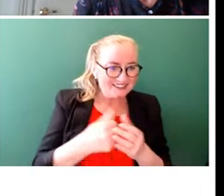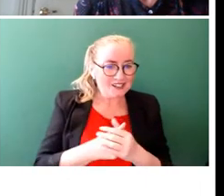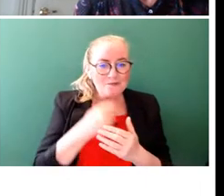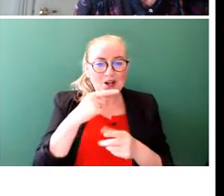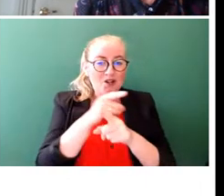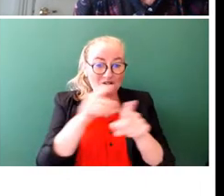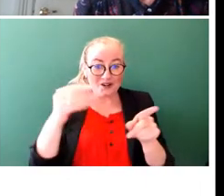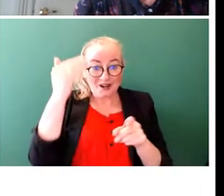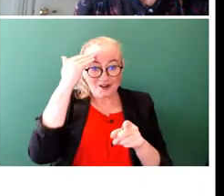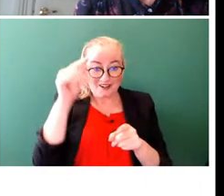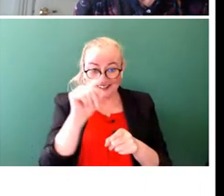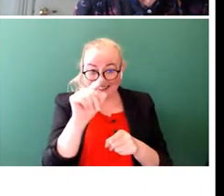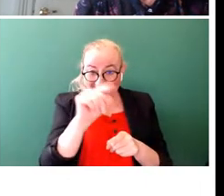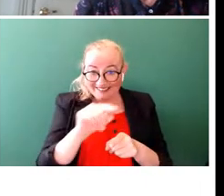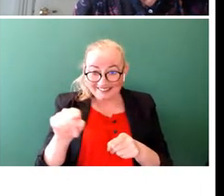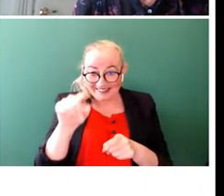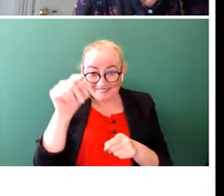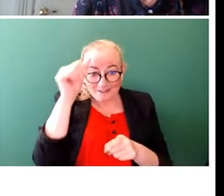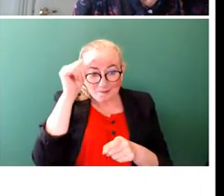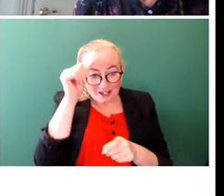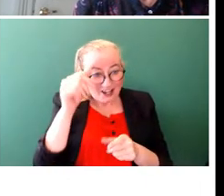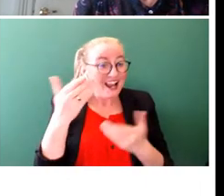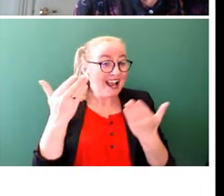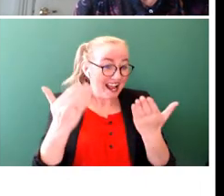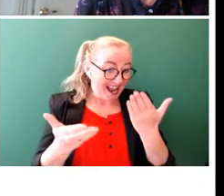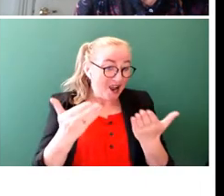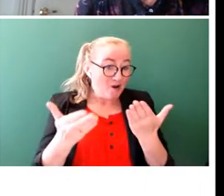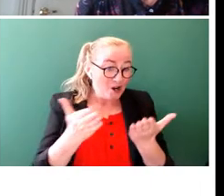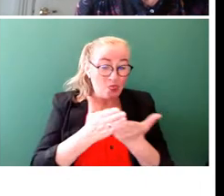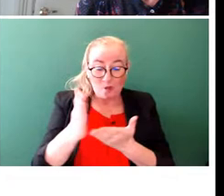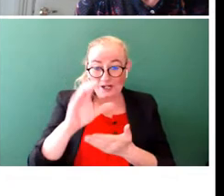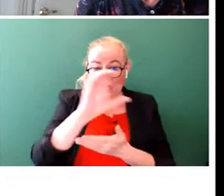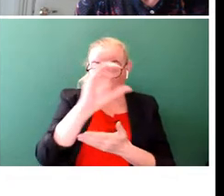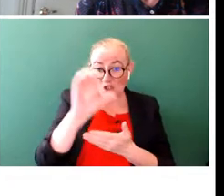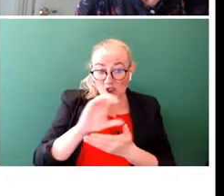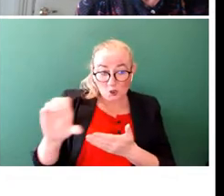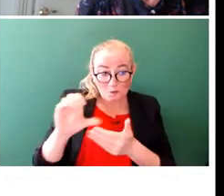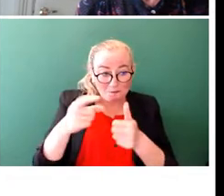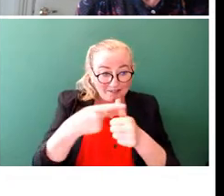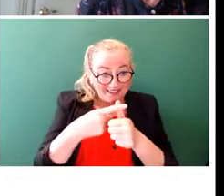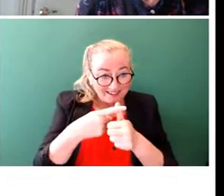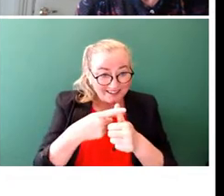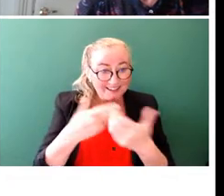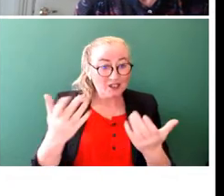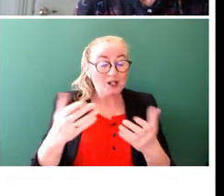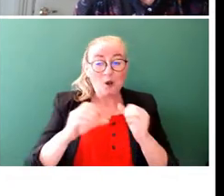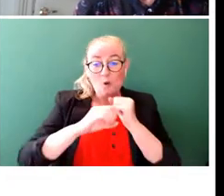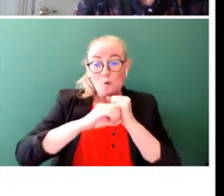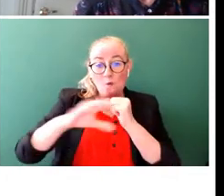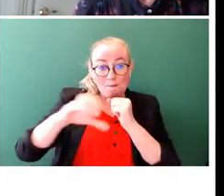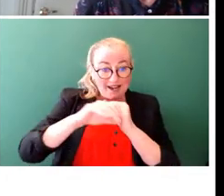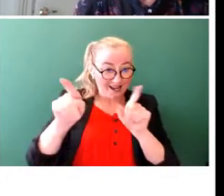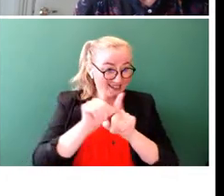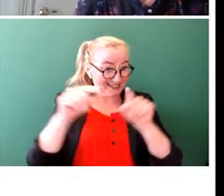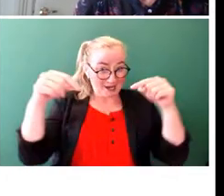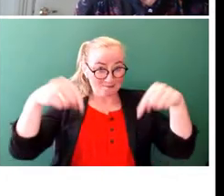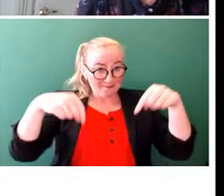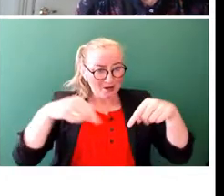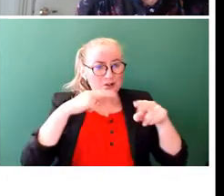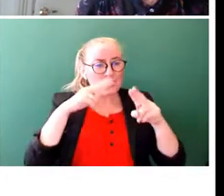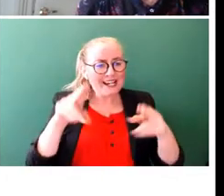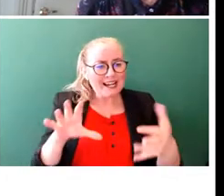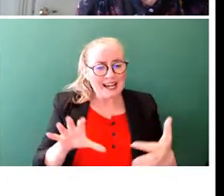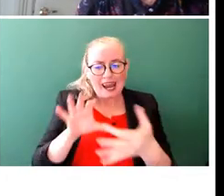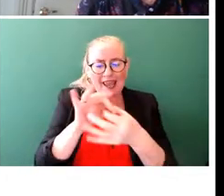everybody as well. It is through Zoom, through other webinar tools that we have, where we can link in with